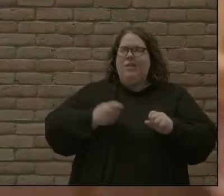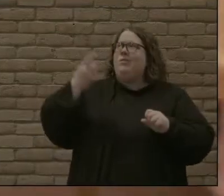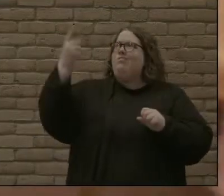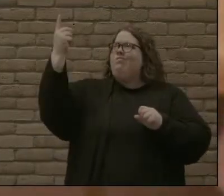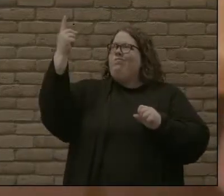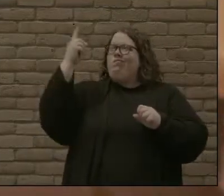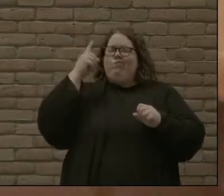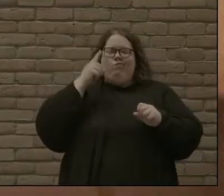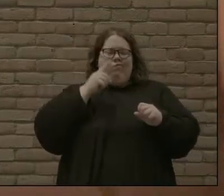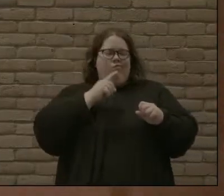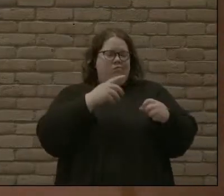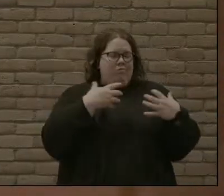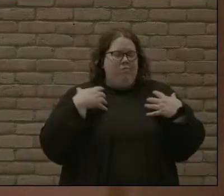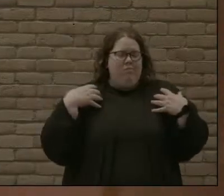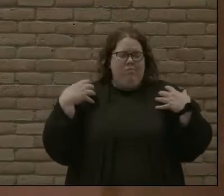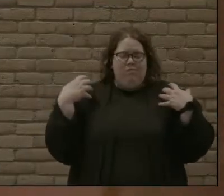is